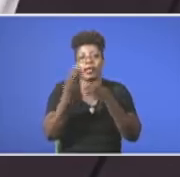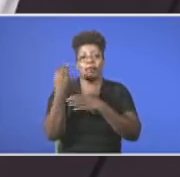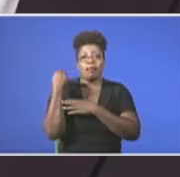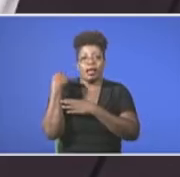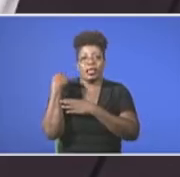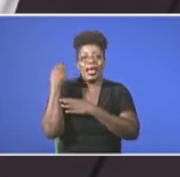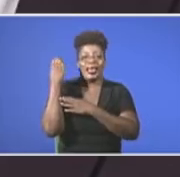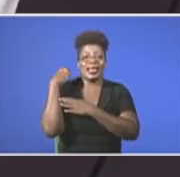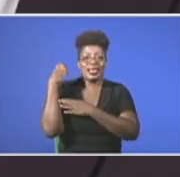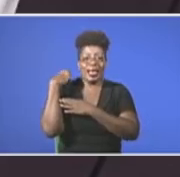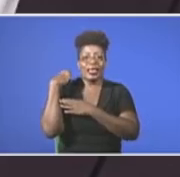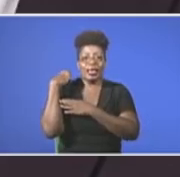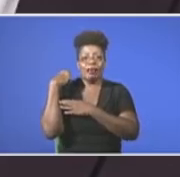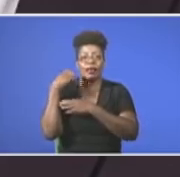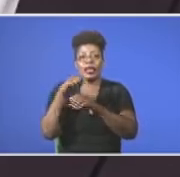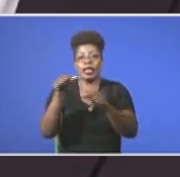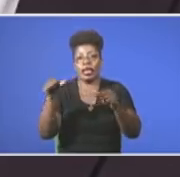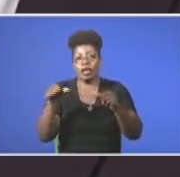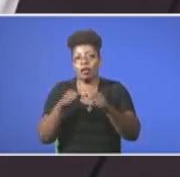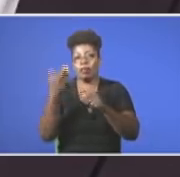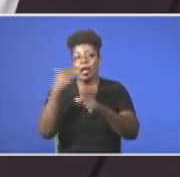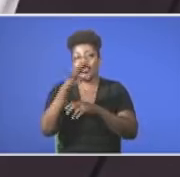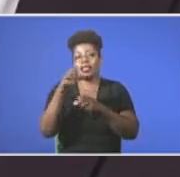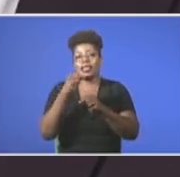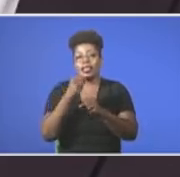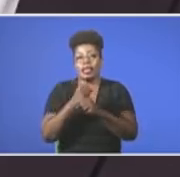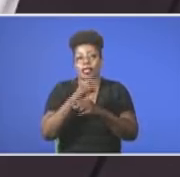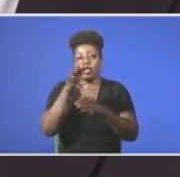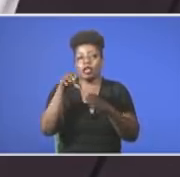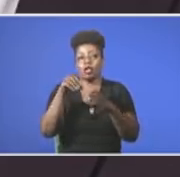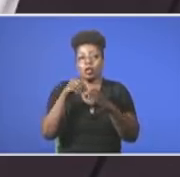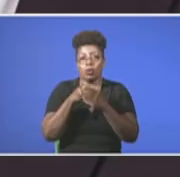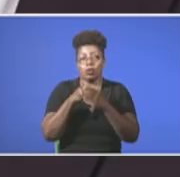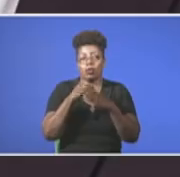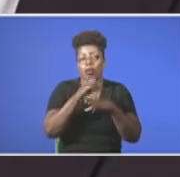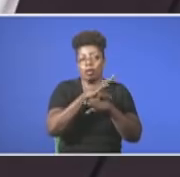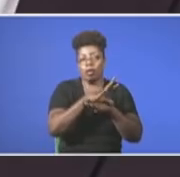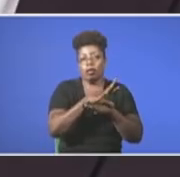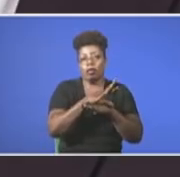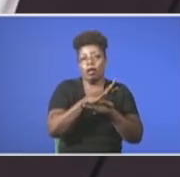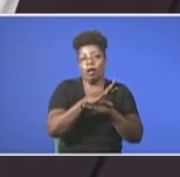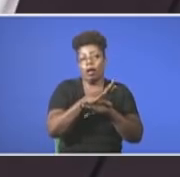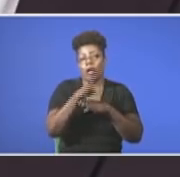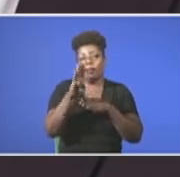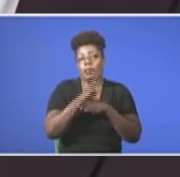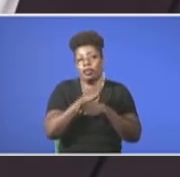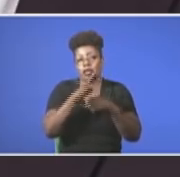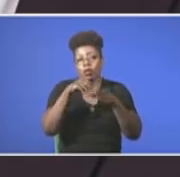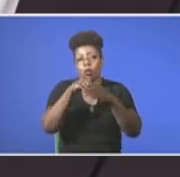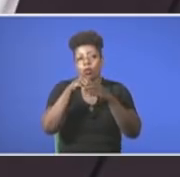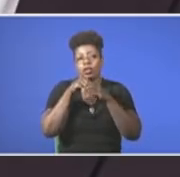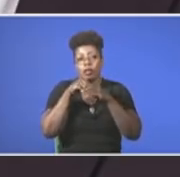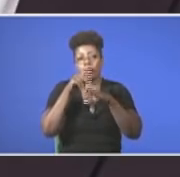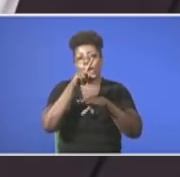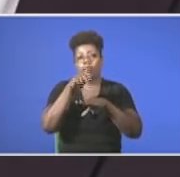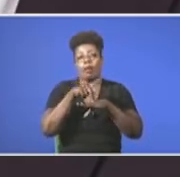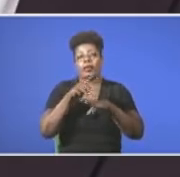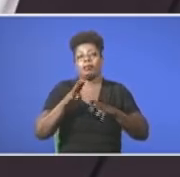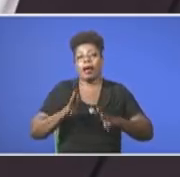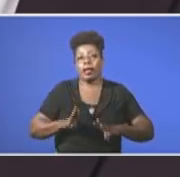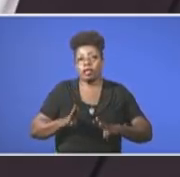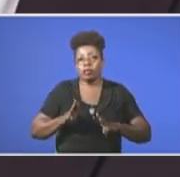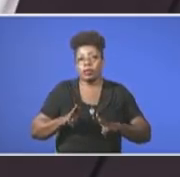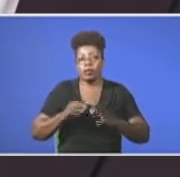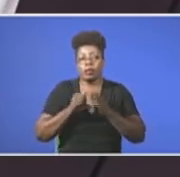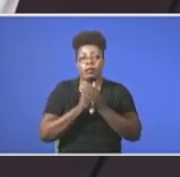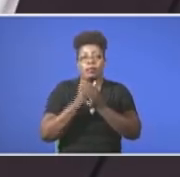executive positions. In recent years, his private pursuits include consulting, retail business ownership, and property management. Smith